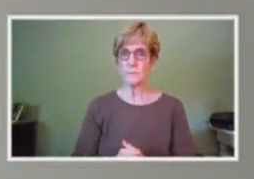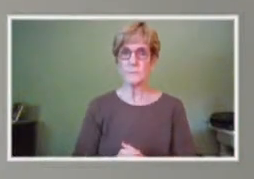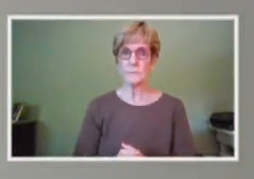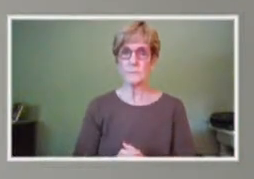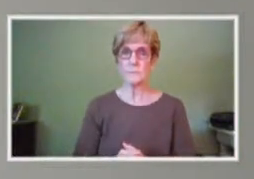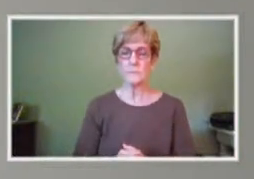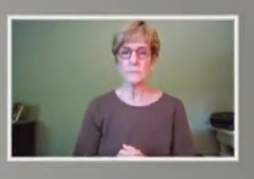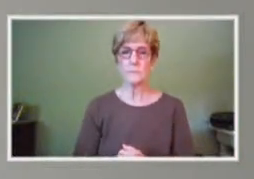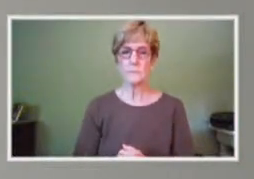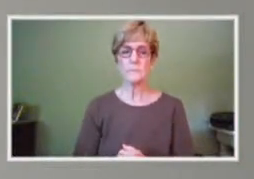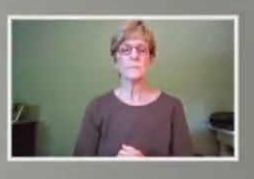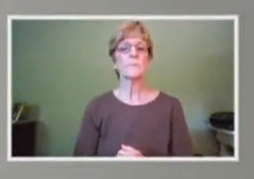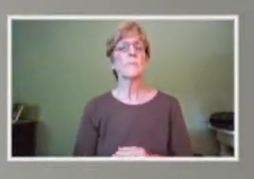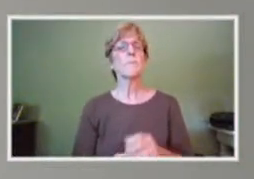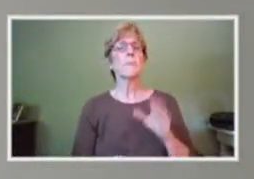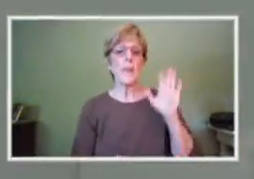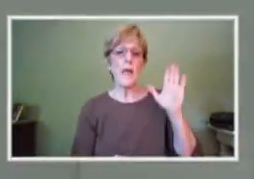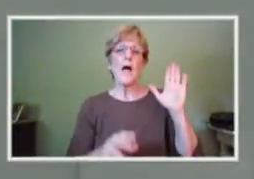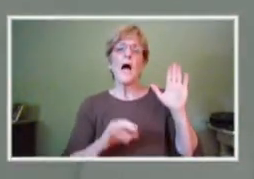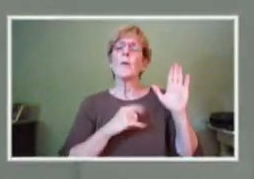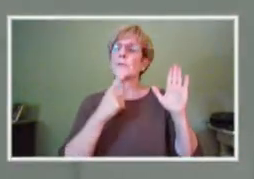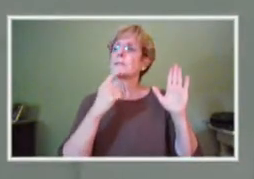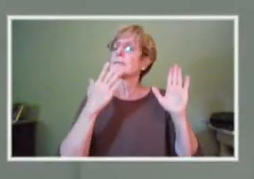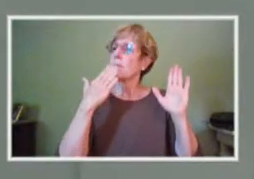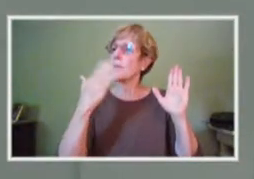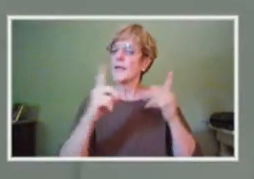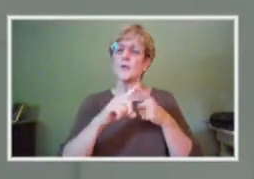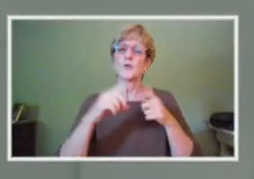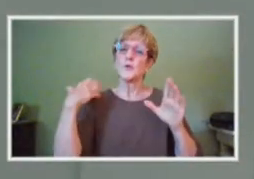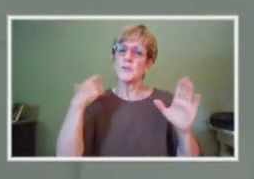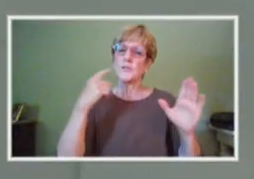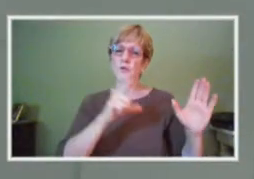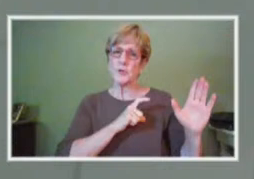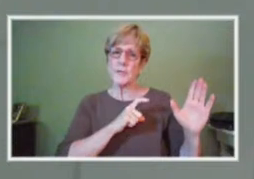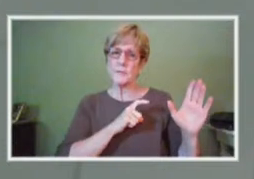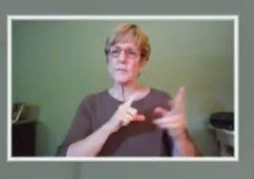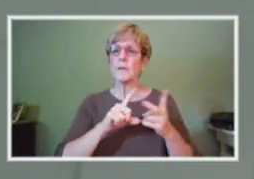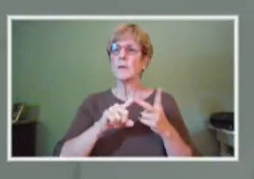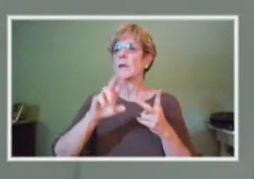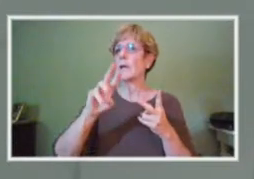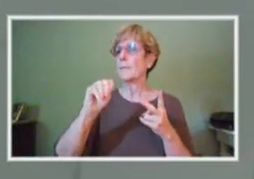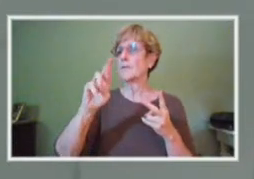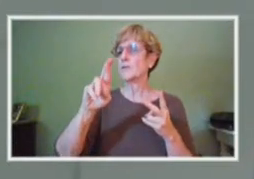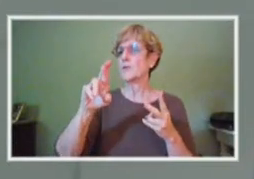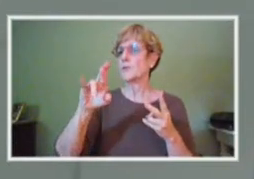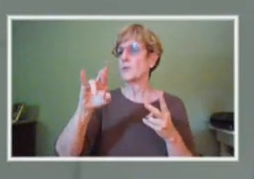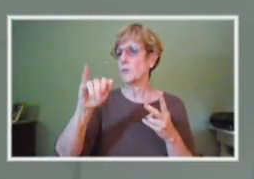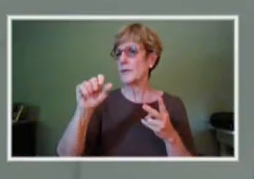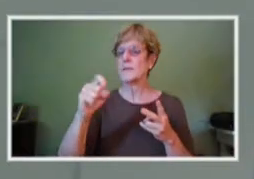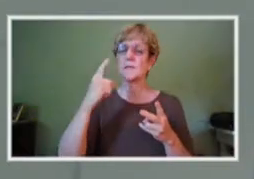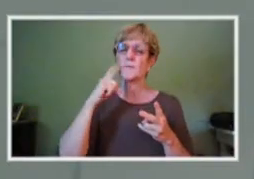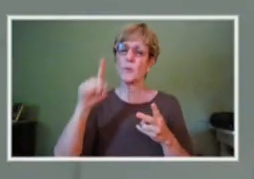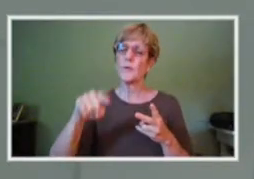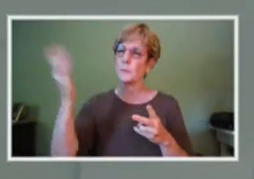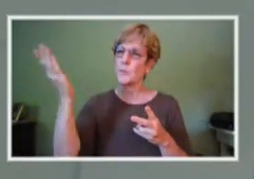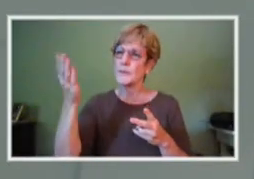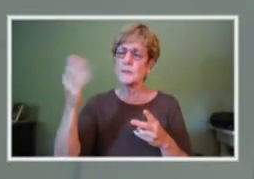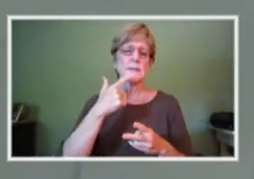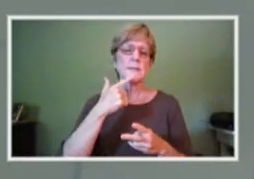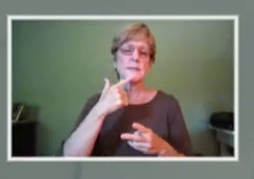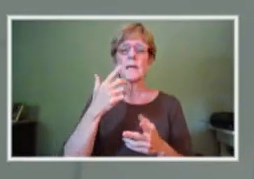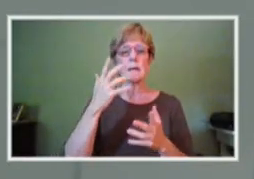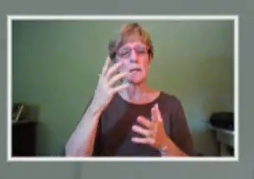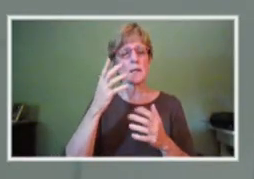Going to the questions, I want to say thank you to the chief and Mr. Rios for the presentation. And I really just wanted to say a few